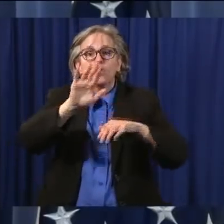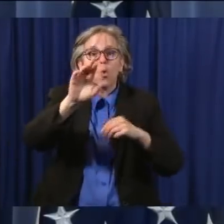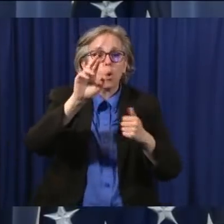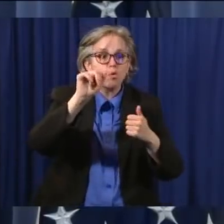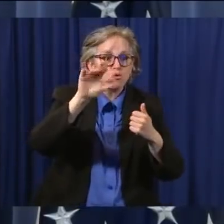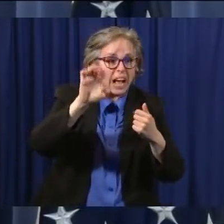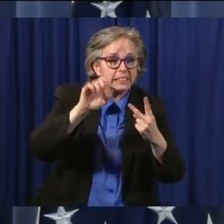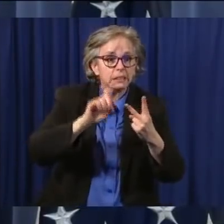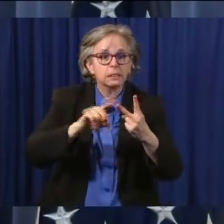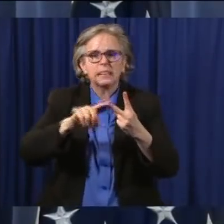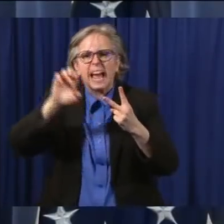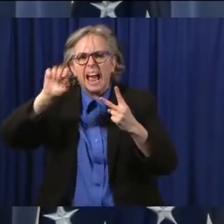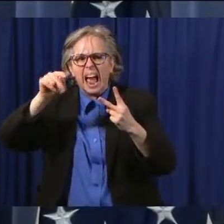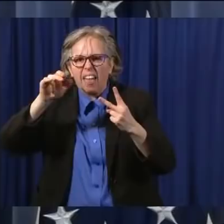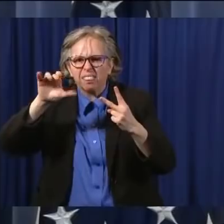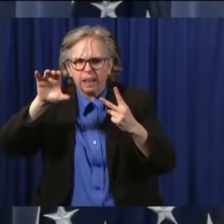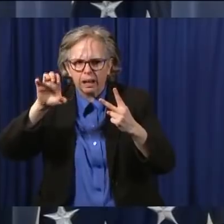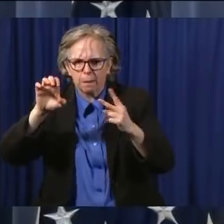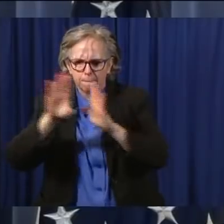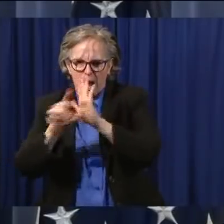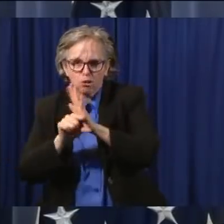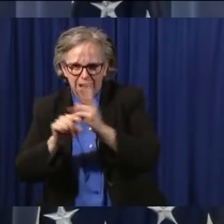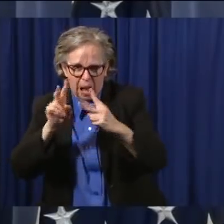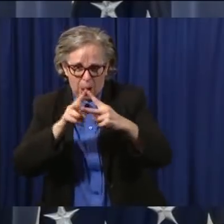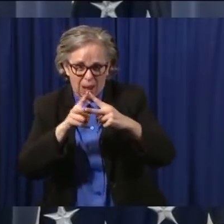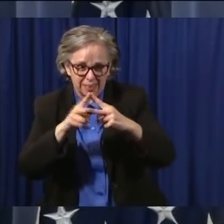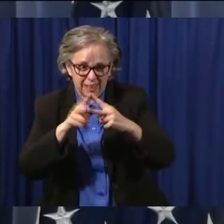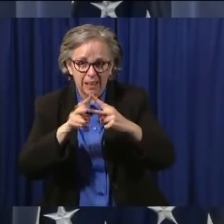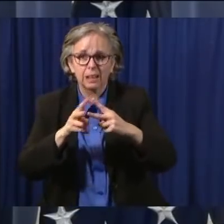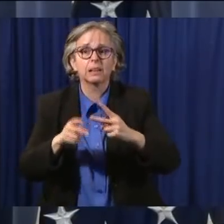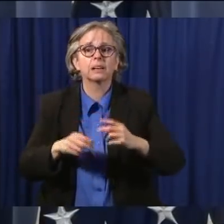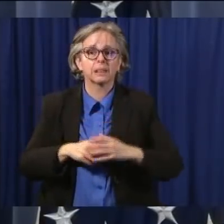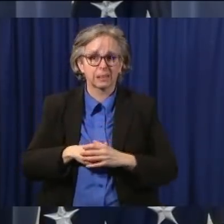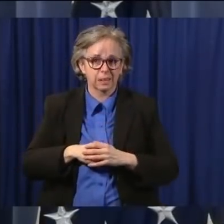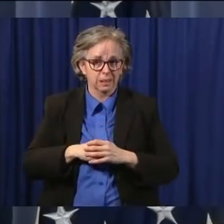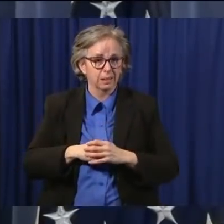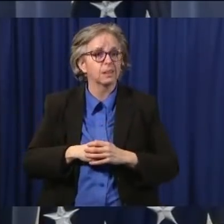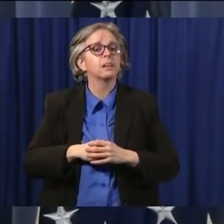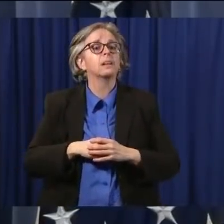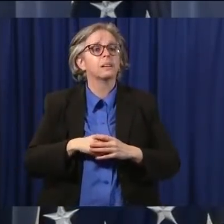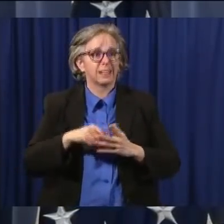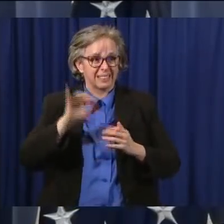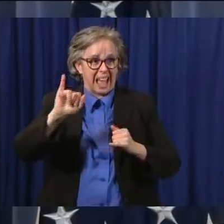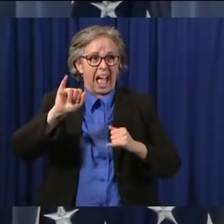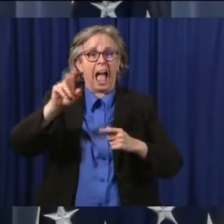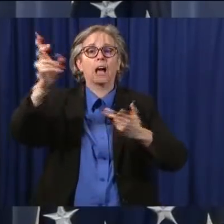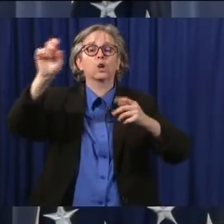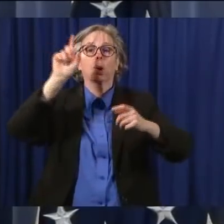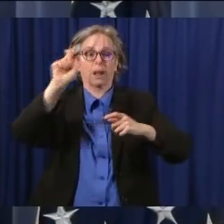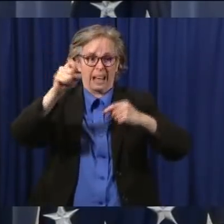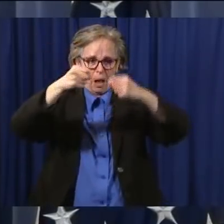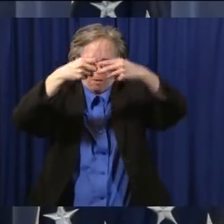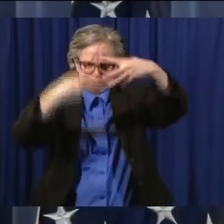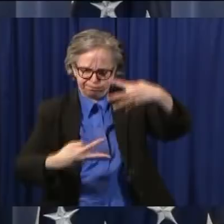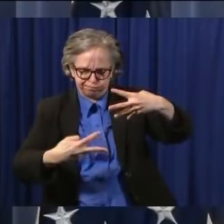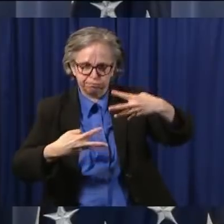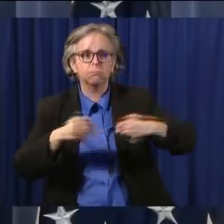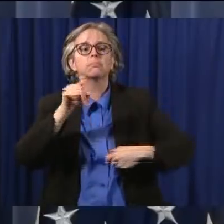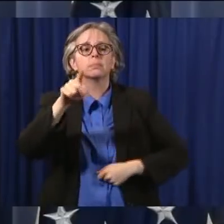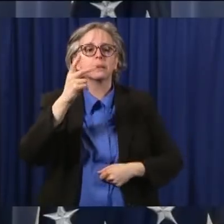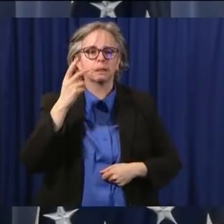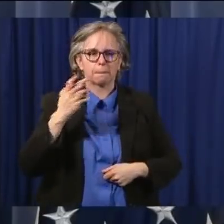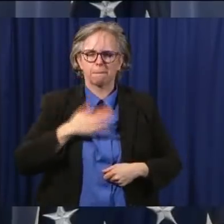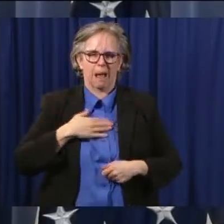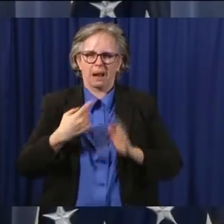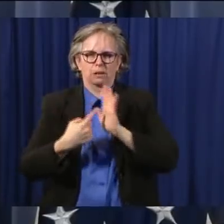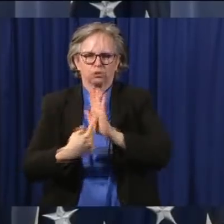are the pullouts. This is not interactive up here, but when you look at it, when you pull it up, we hope